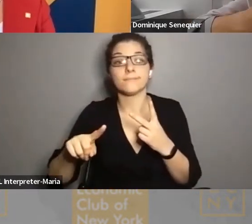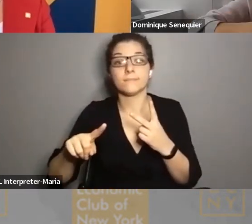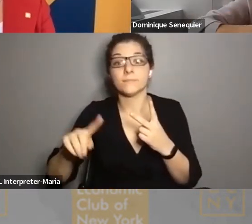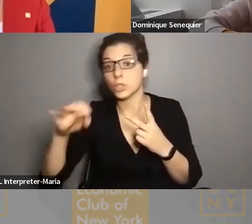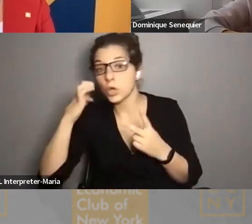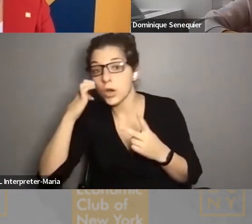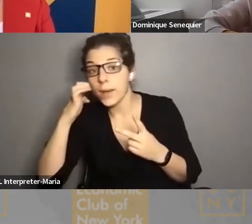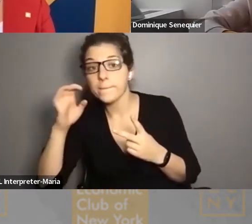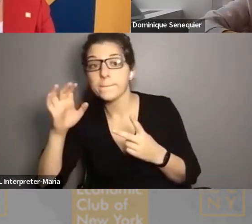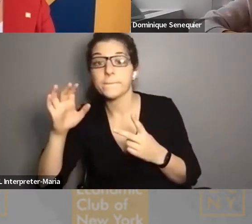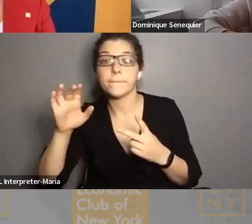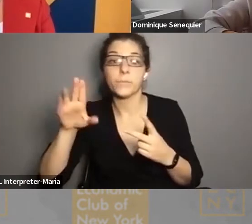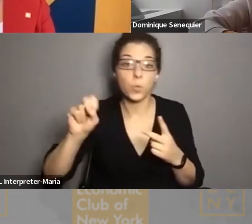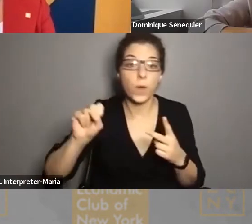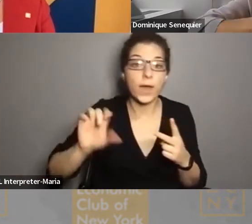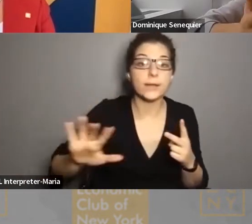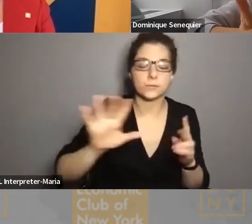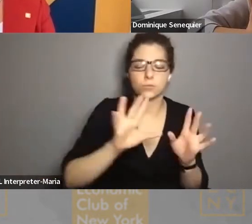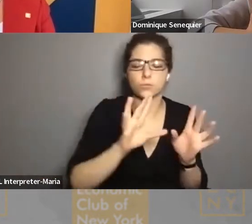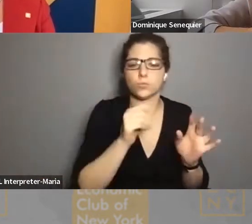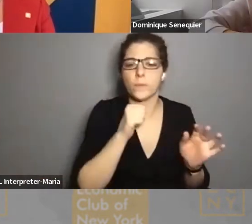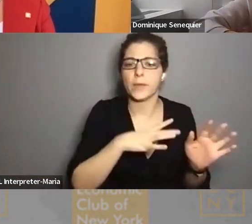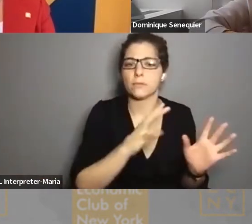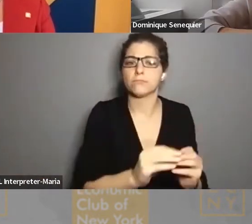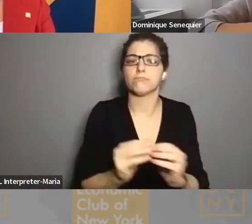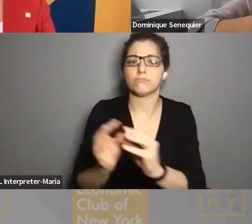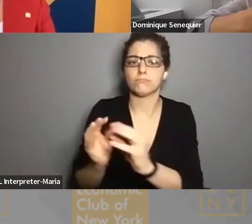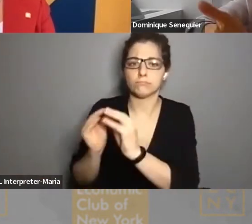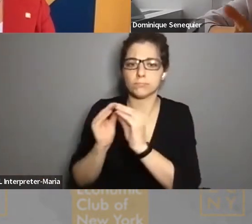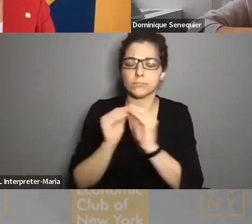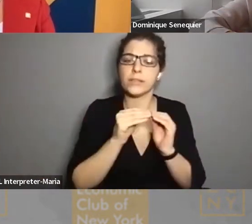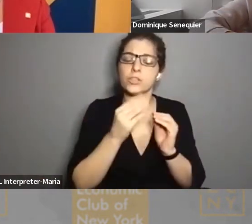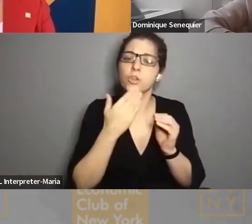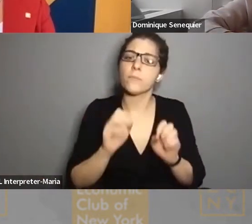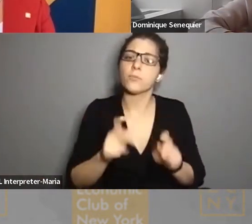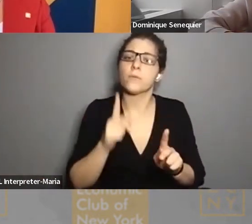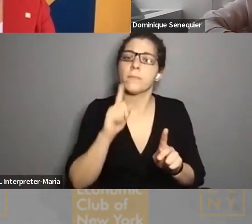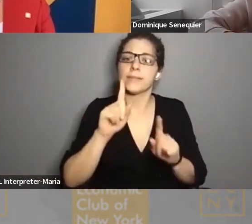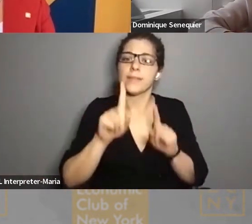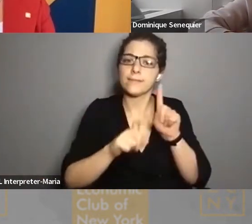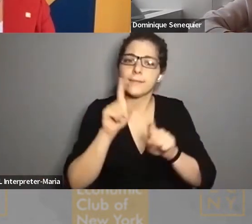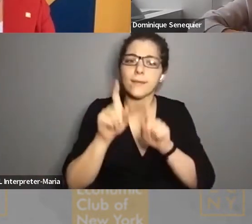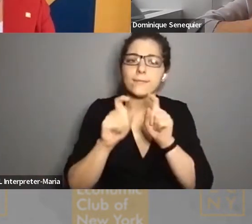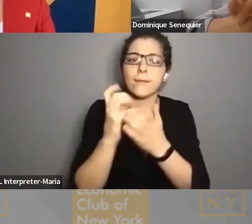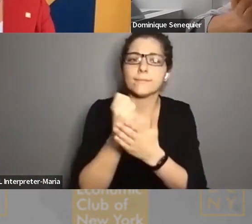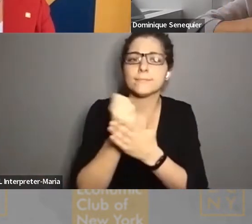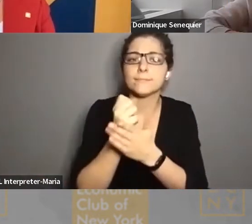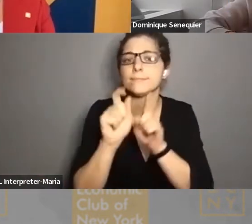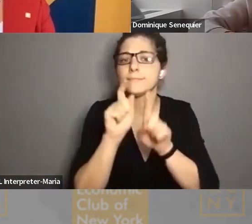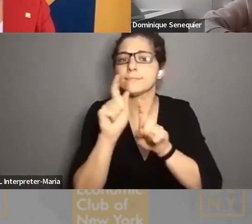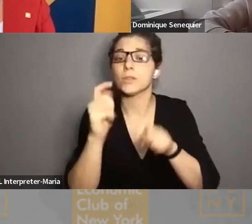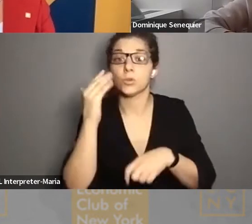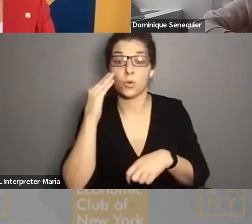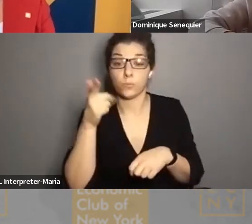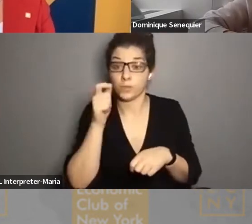Europe, US. And it's a good opportunity because they ask many questions. And, you know, you would be surprised because some of